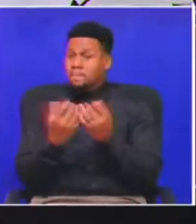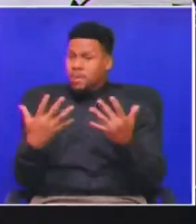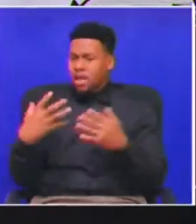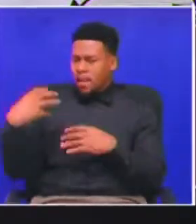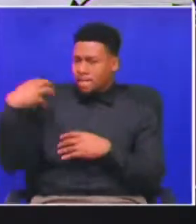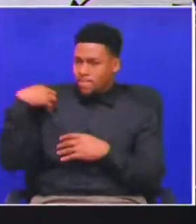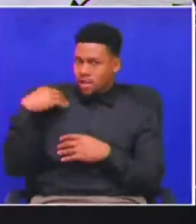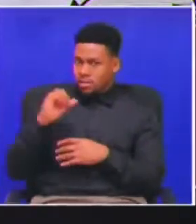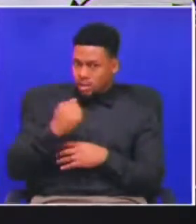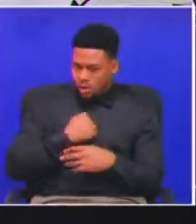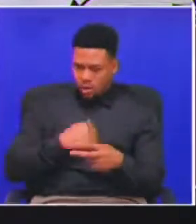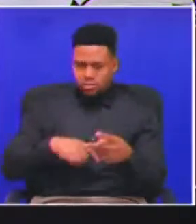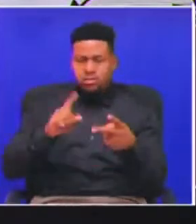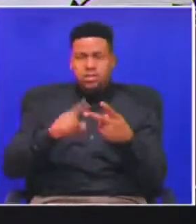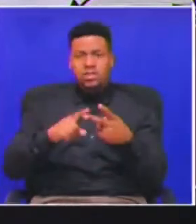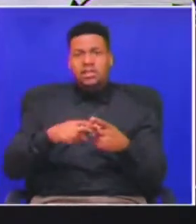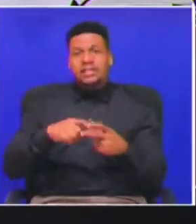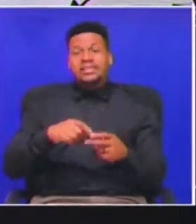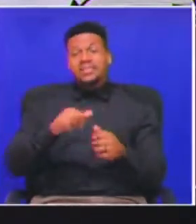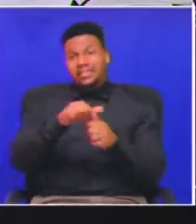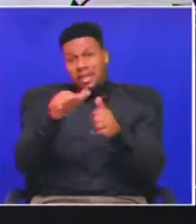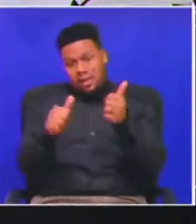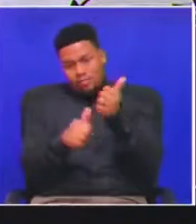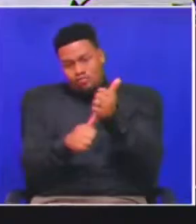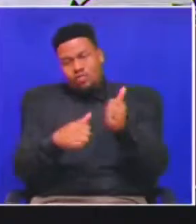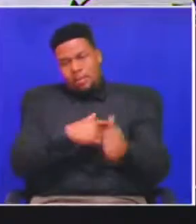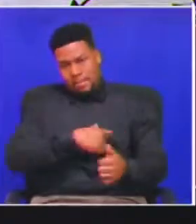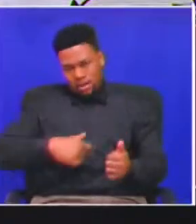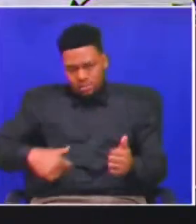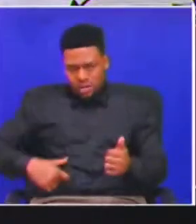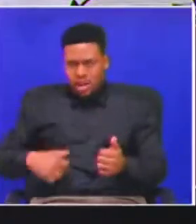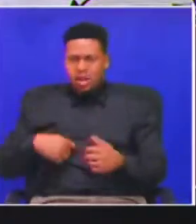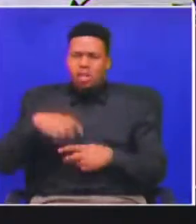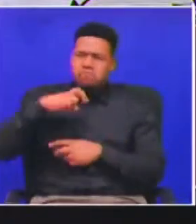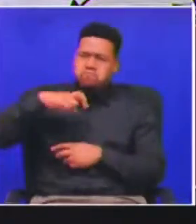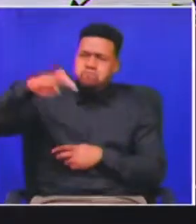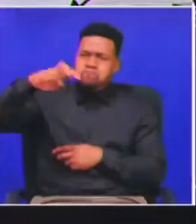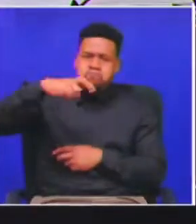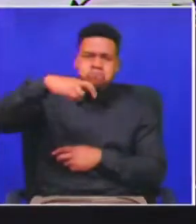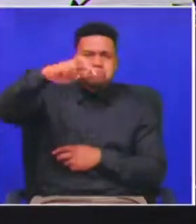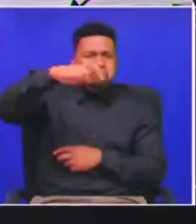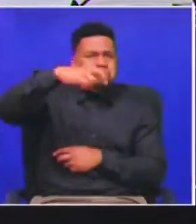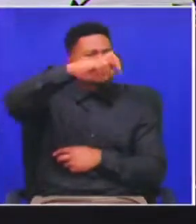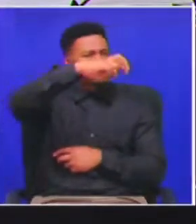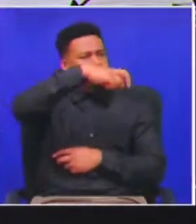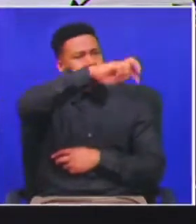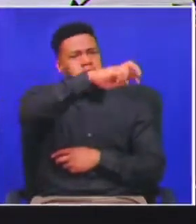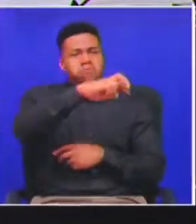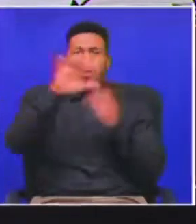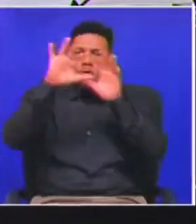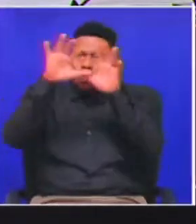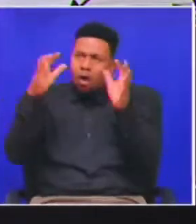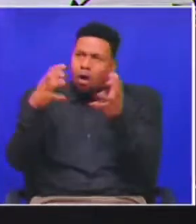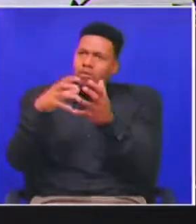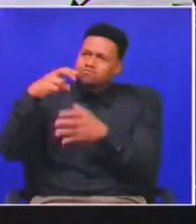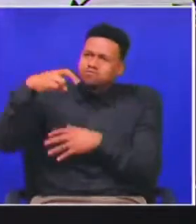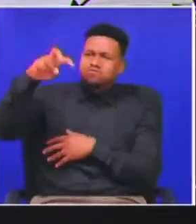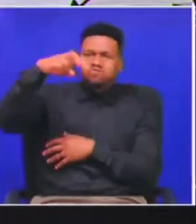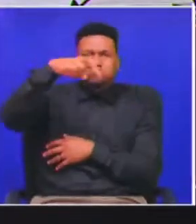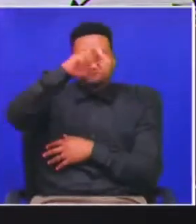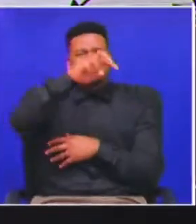Deputy President have been going around various parts of the world, including our